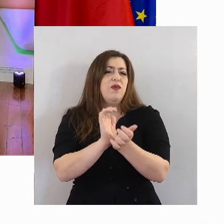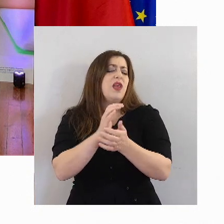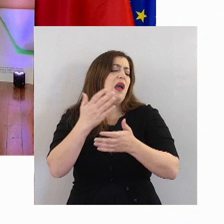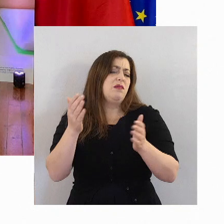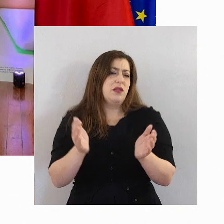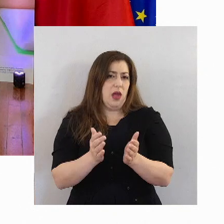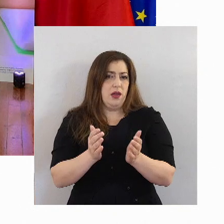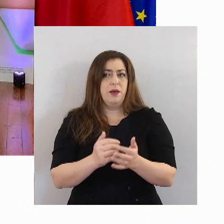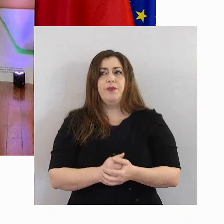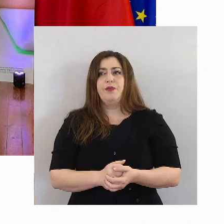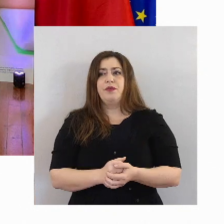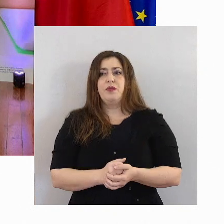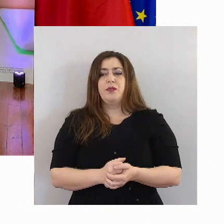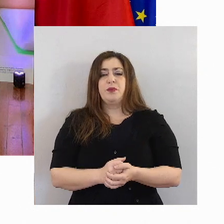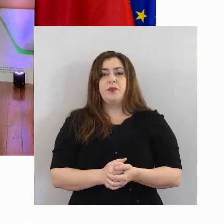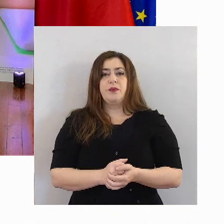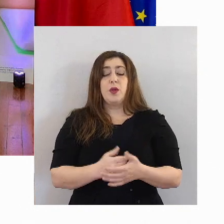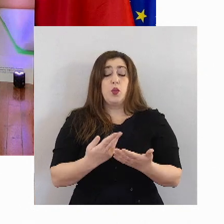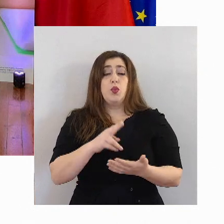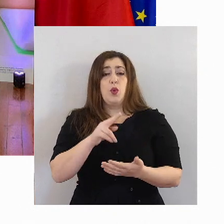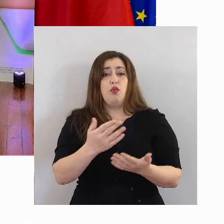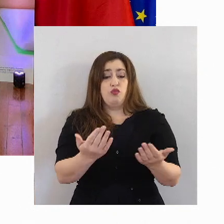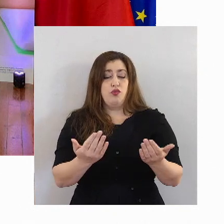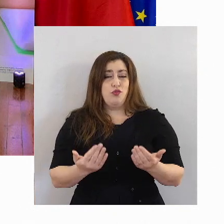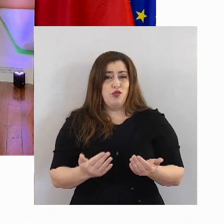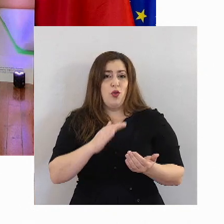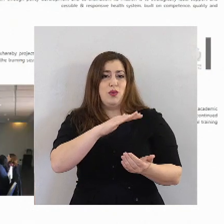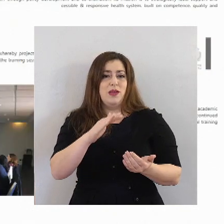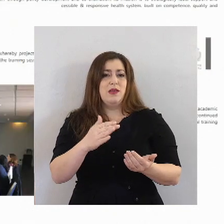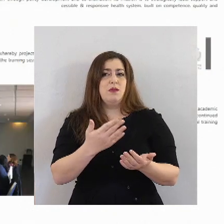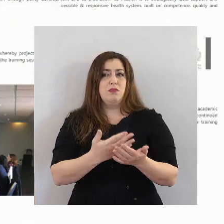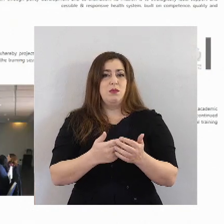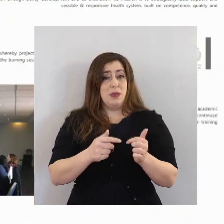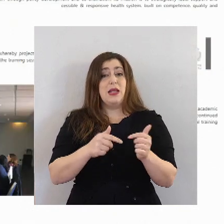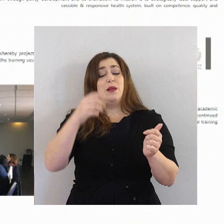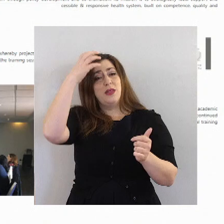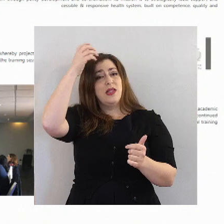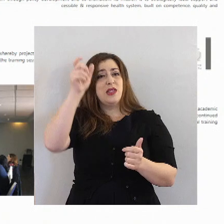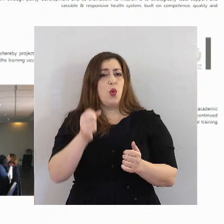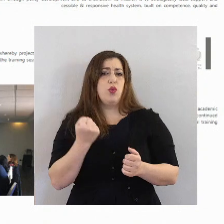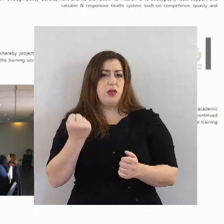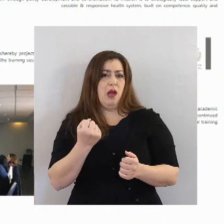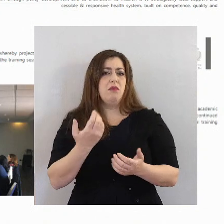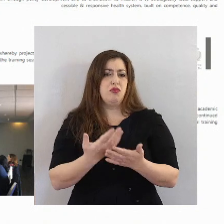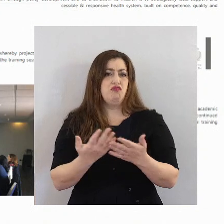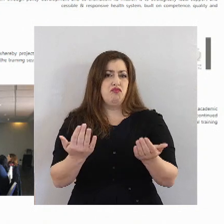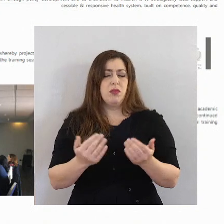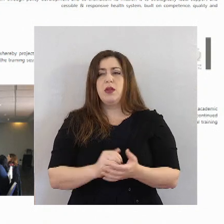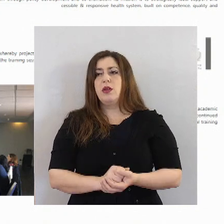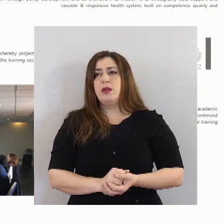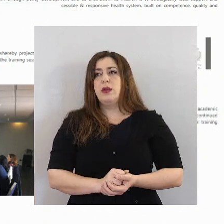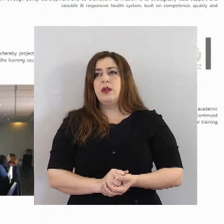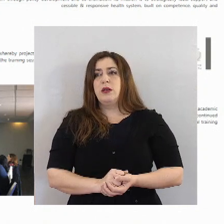Reforms, as well as representatives from the Ministry for Health. We